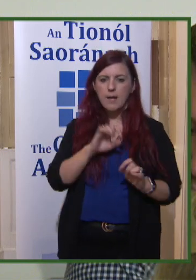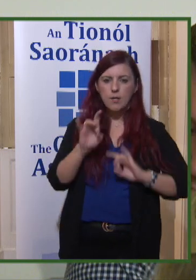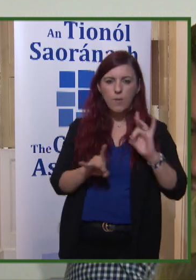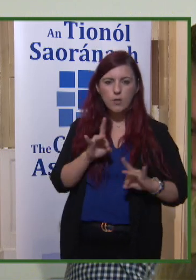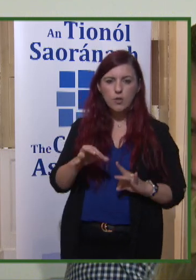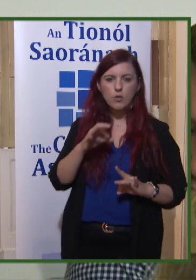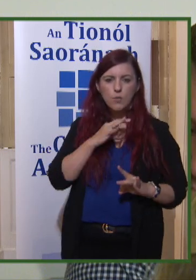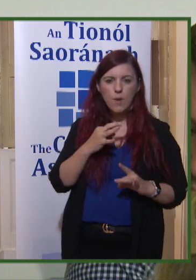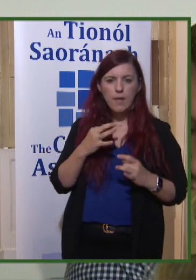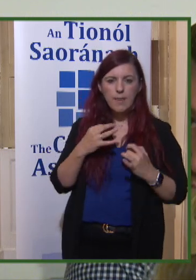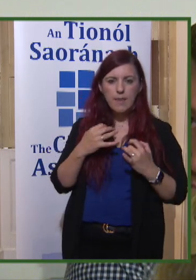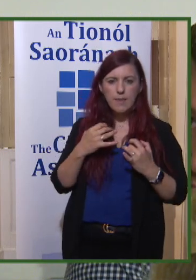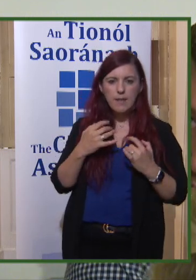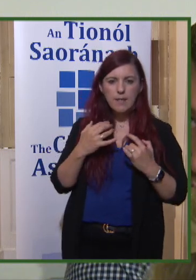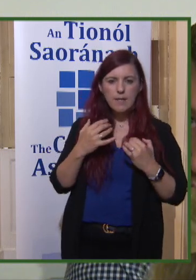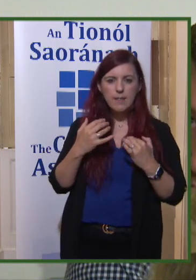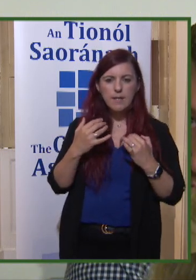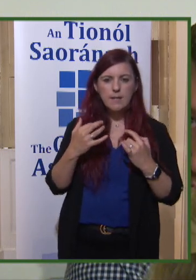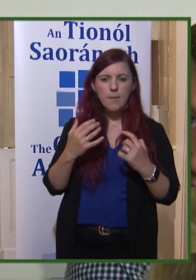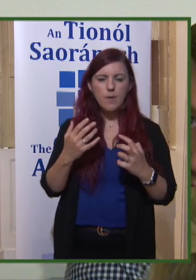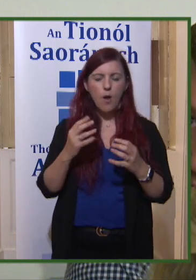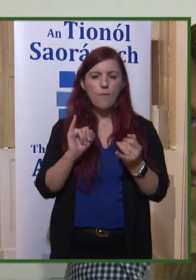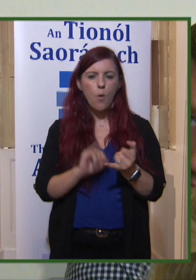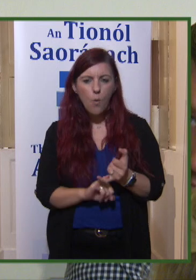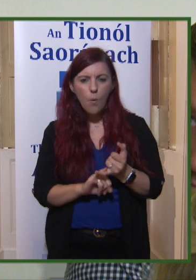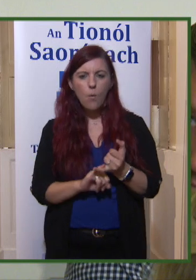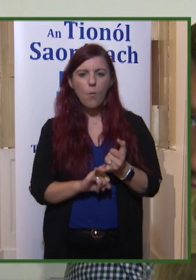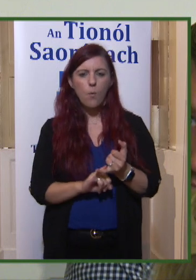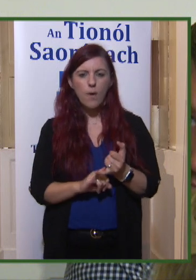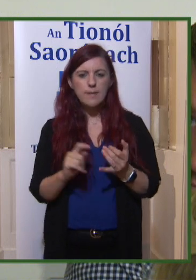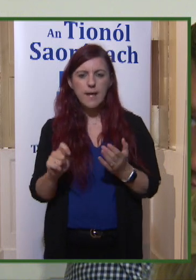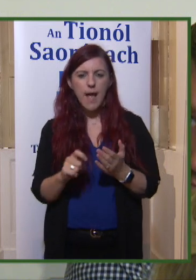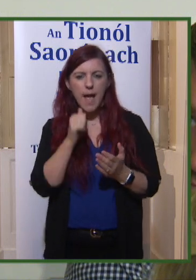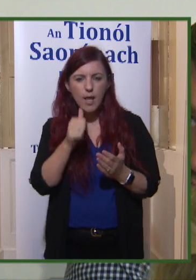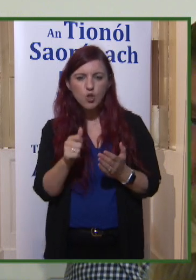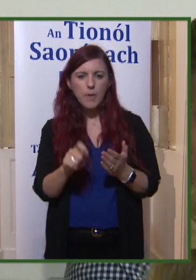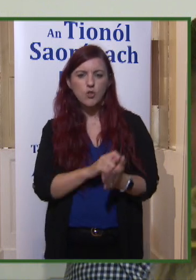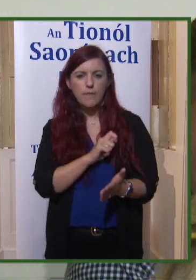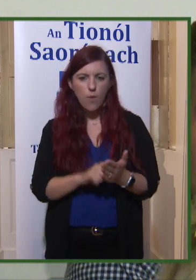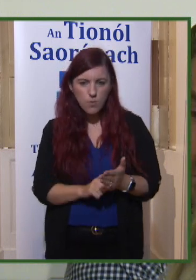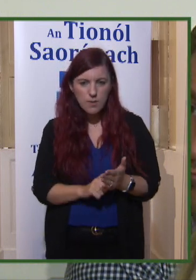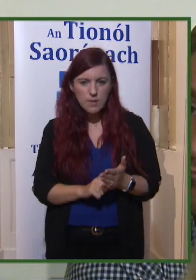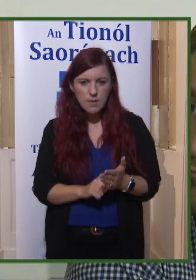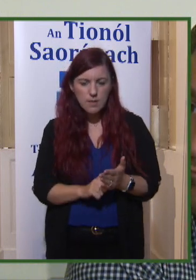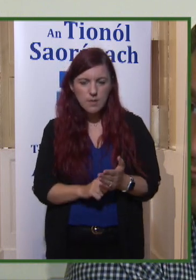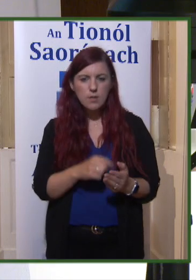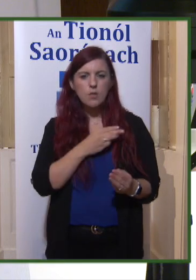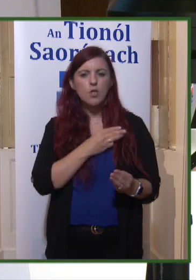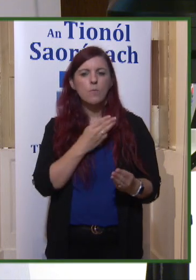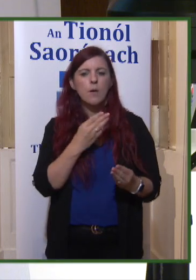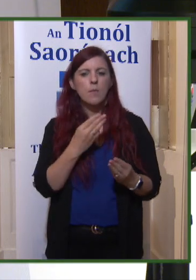Assembly of who is eligible to vote for a directly elected mayor, whether it's residents or citizens. Okay, so you're proposing a new question.